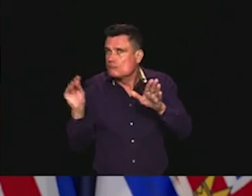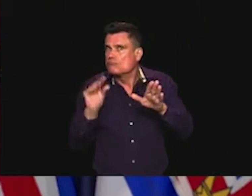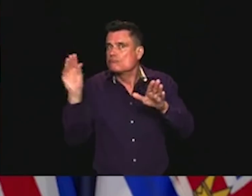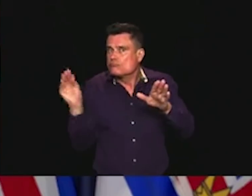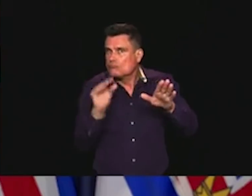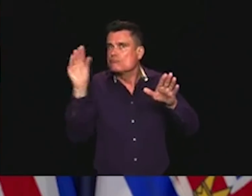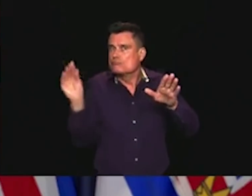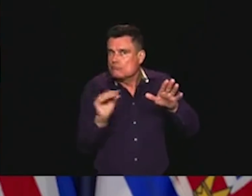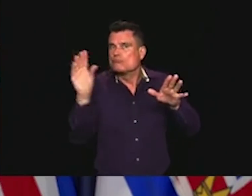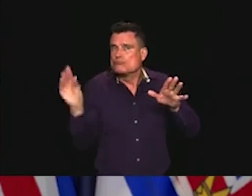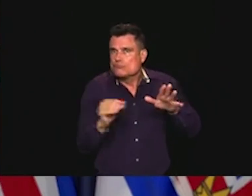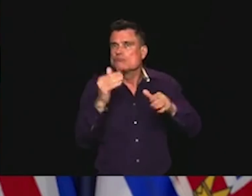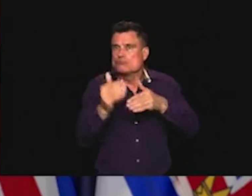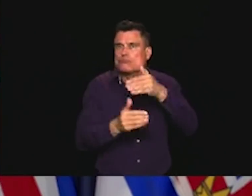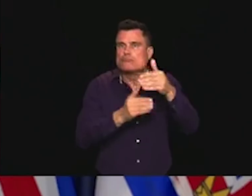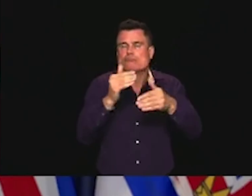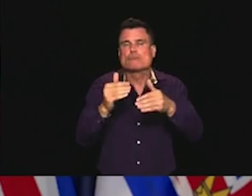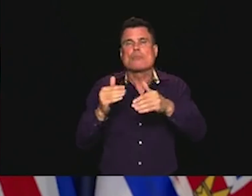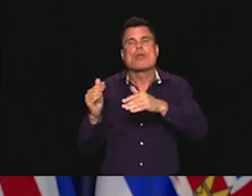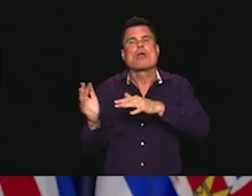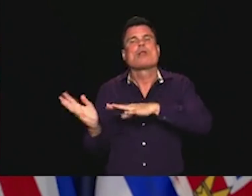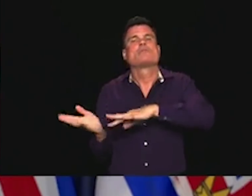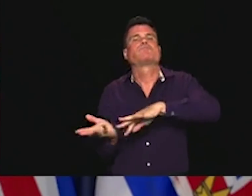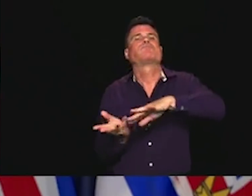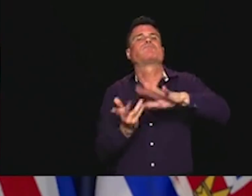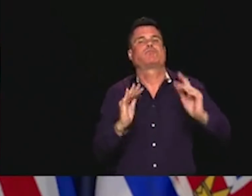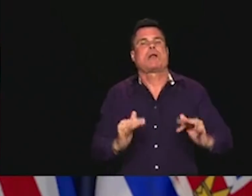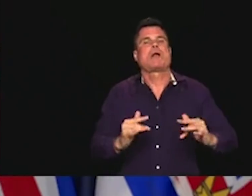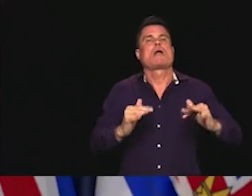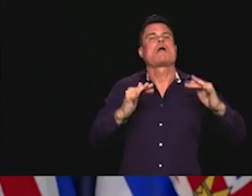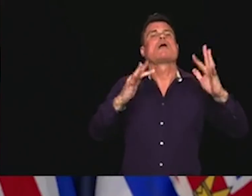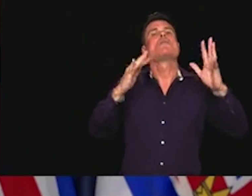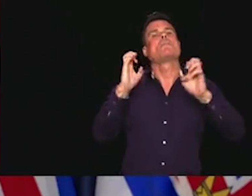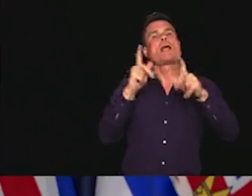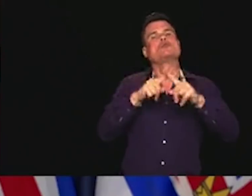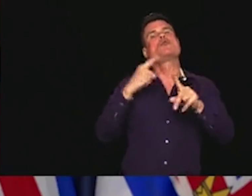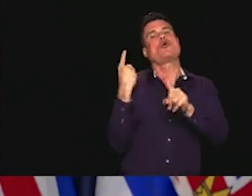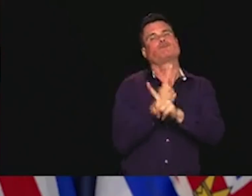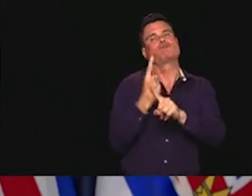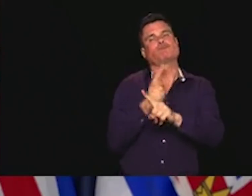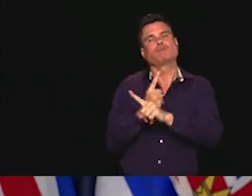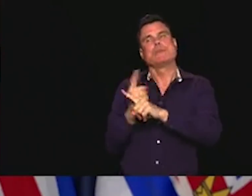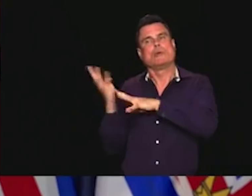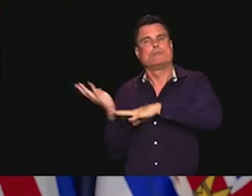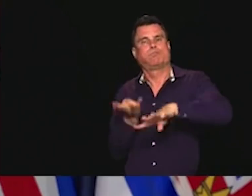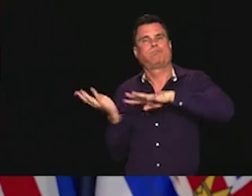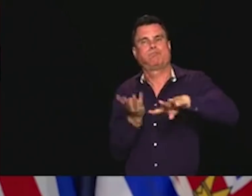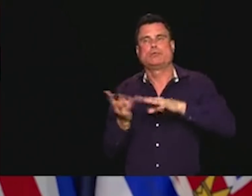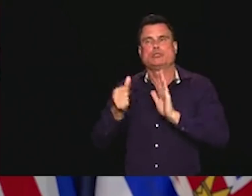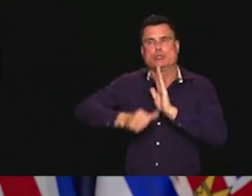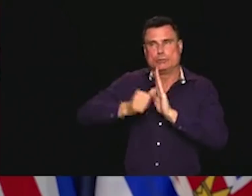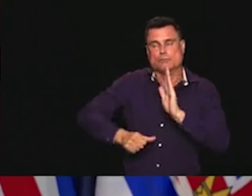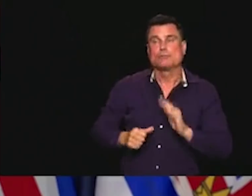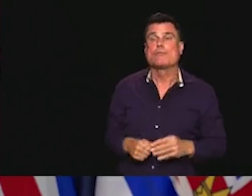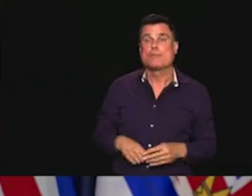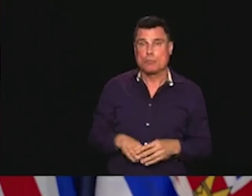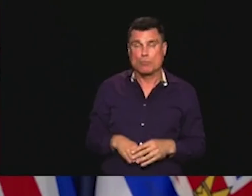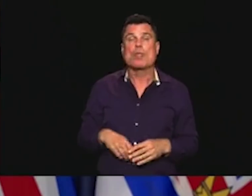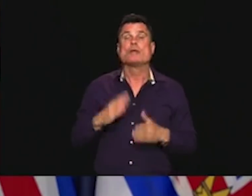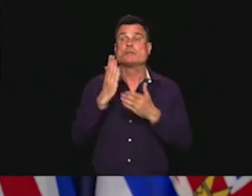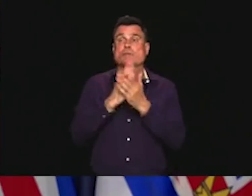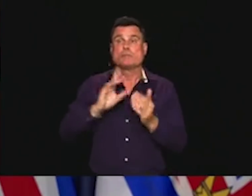are still responding to COVID with patients in their hospitals. That's why it will take approximately a month to get back